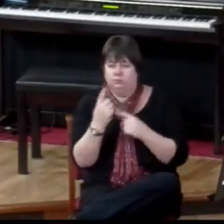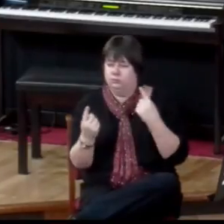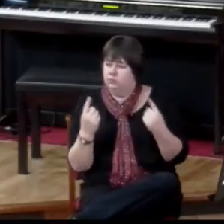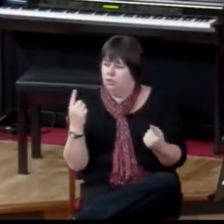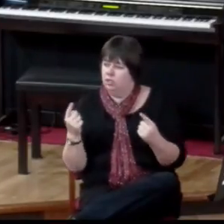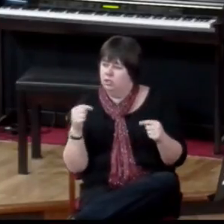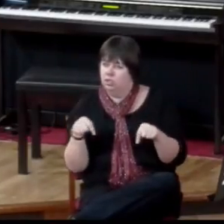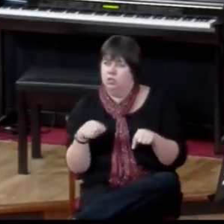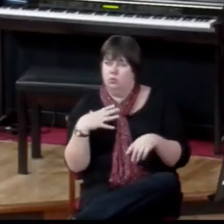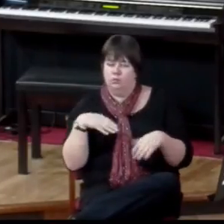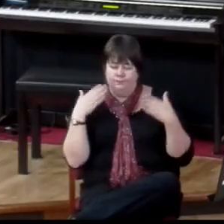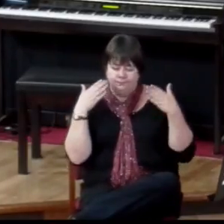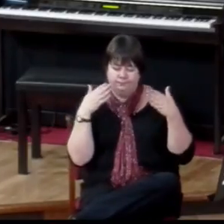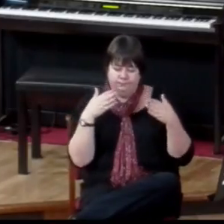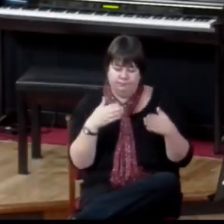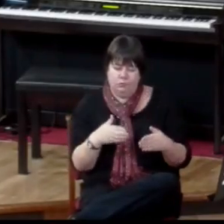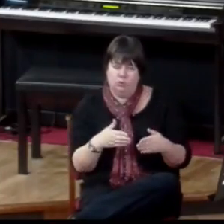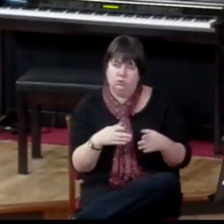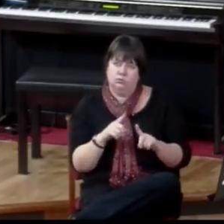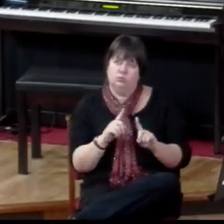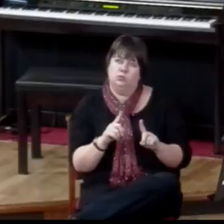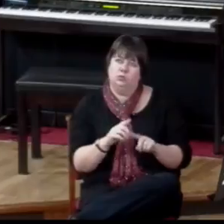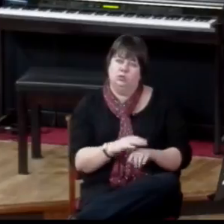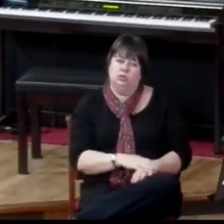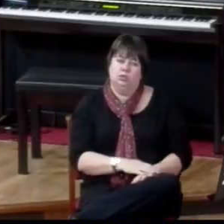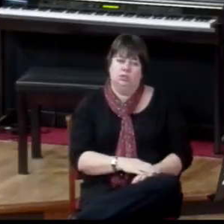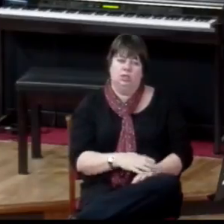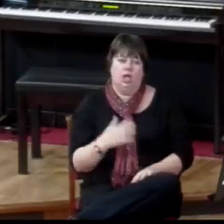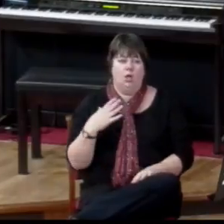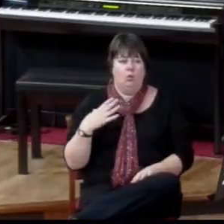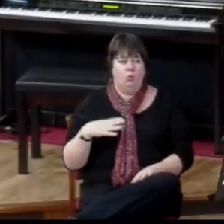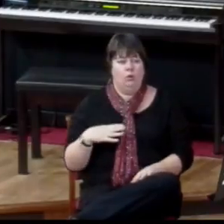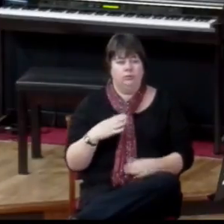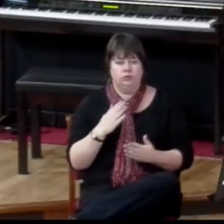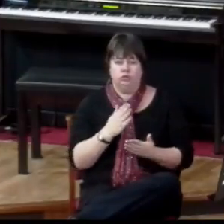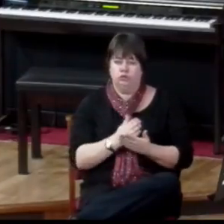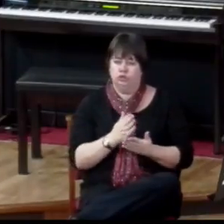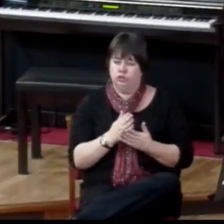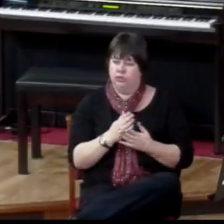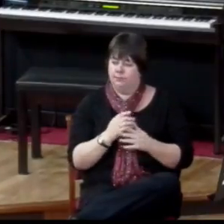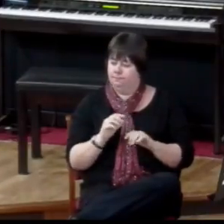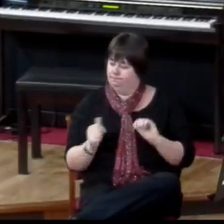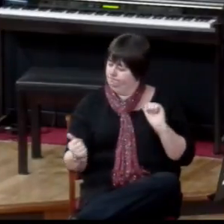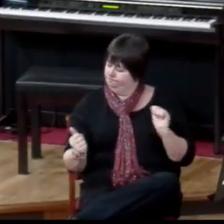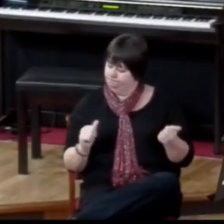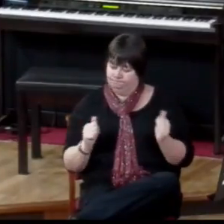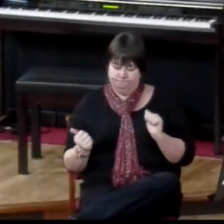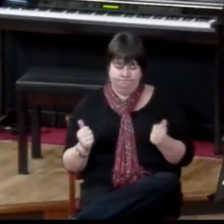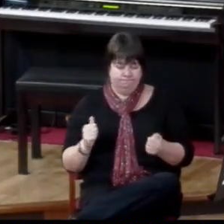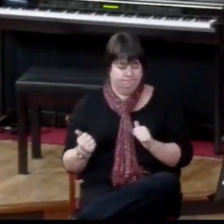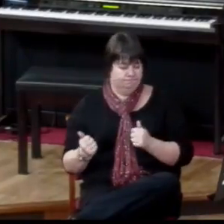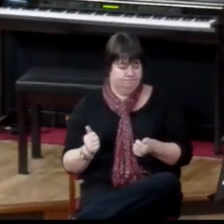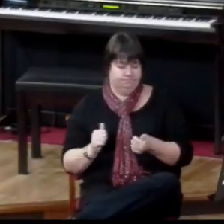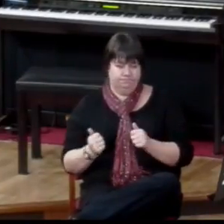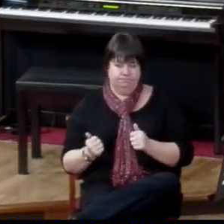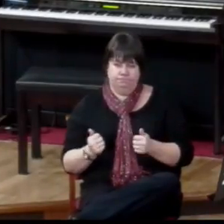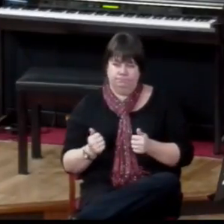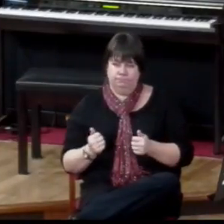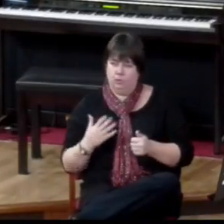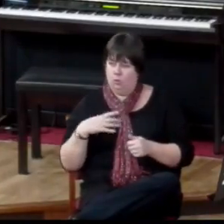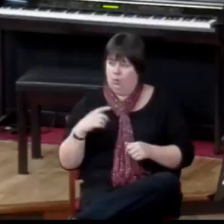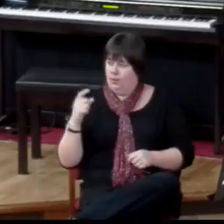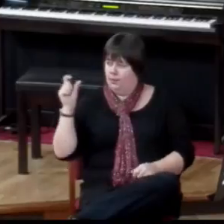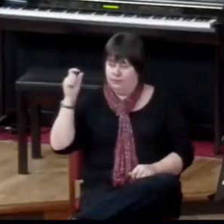the focus is a wee bit different. I want you to share with the two or three people around you, and please remember, don't leave anybody